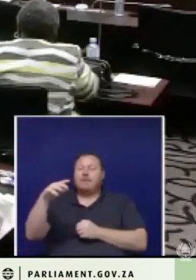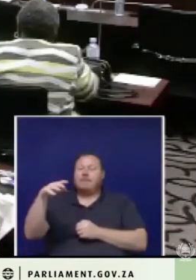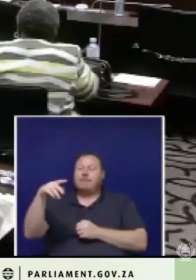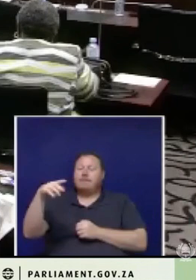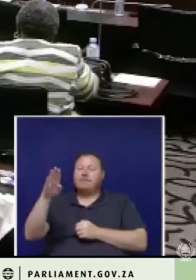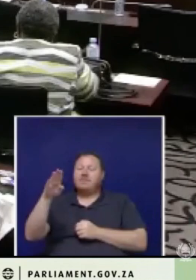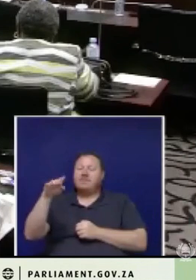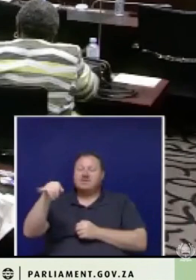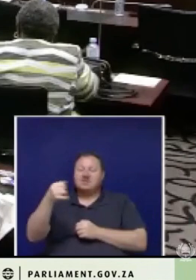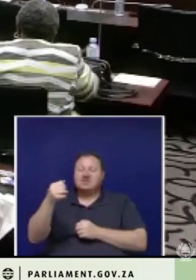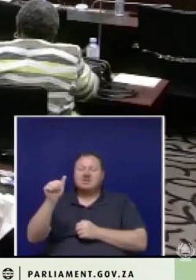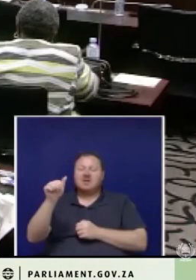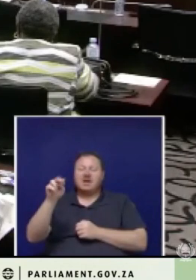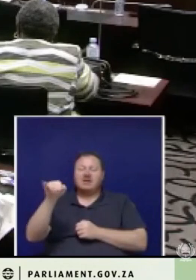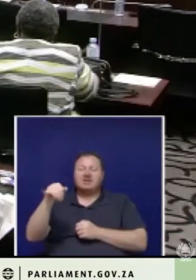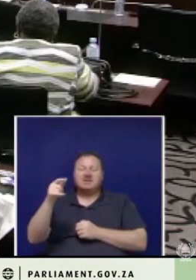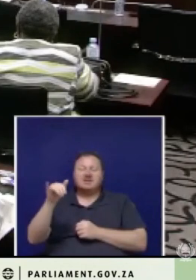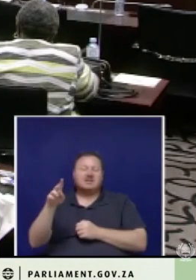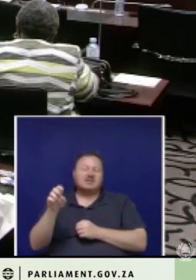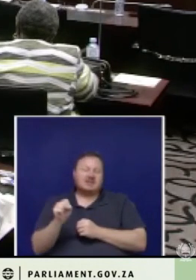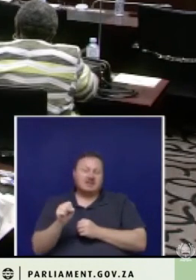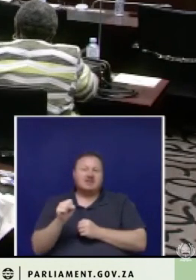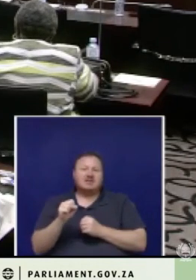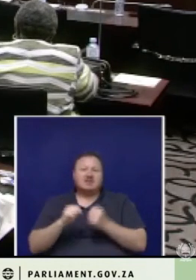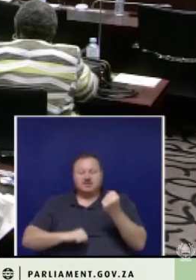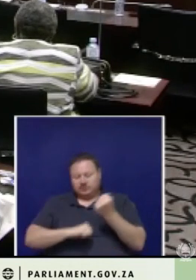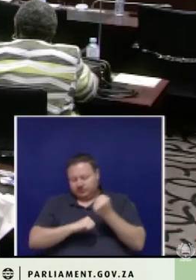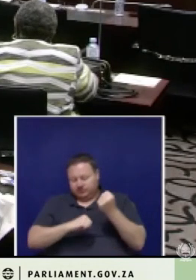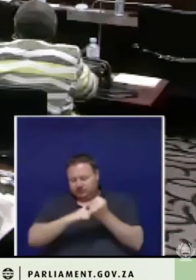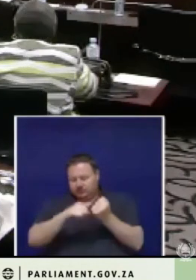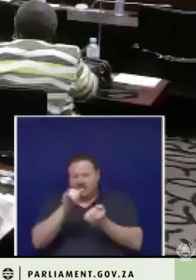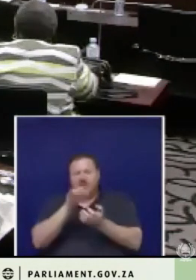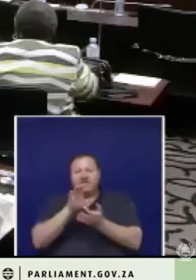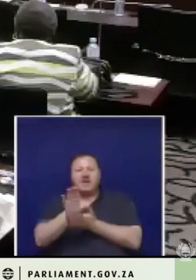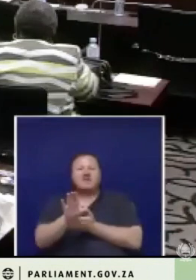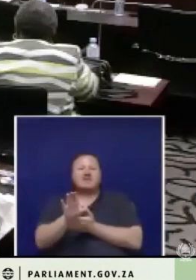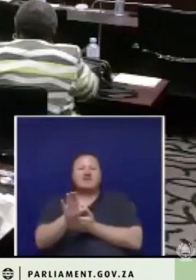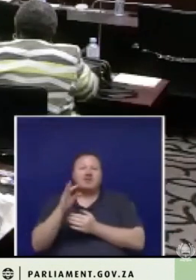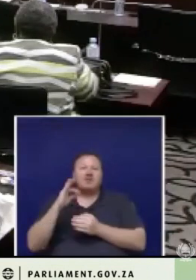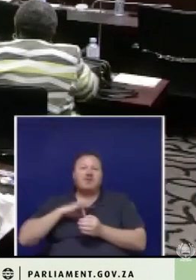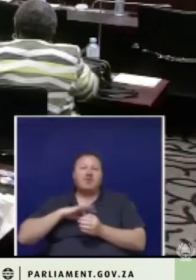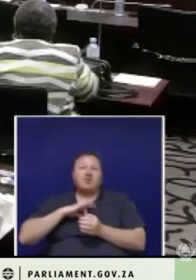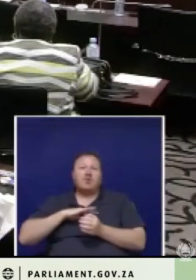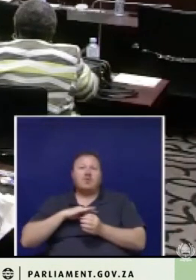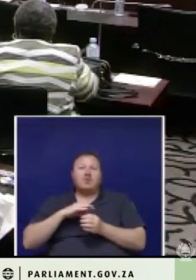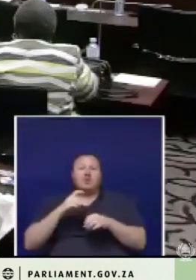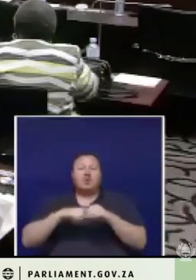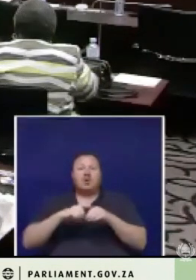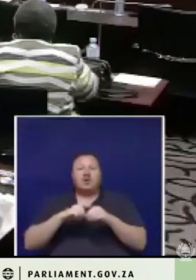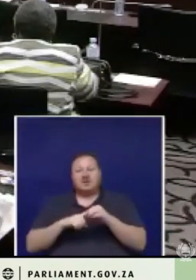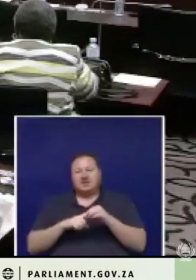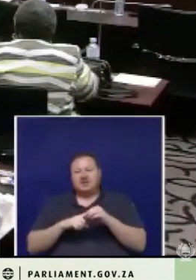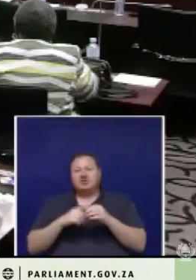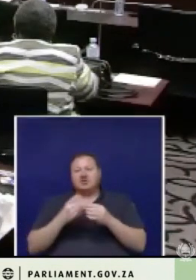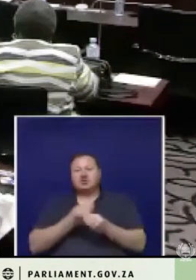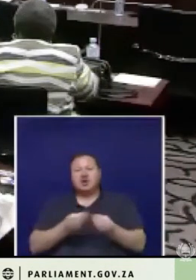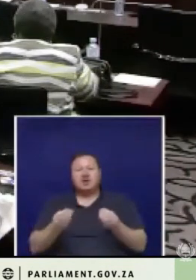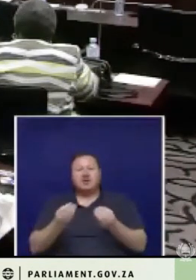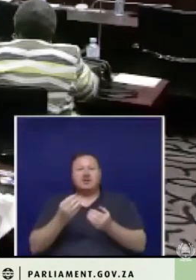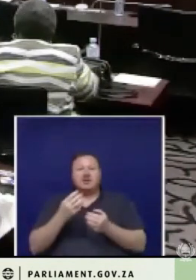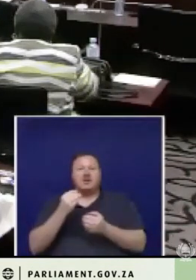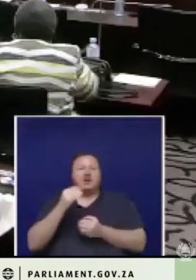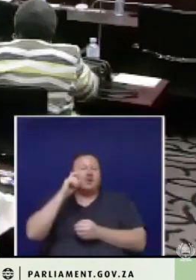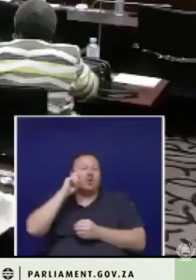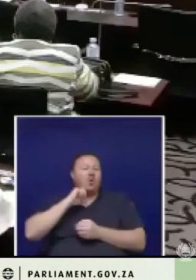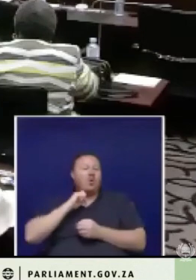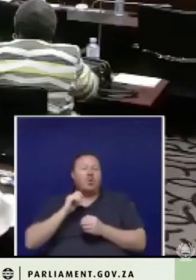Office, who urged G20 states to invest in affordable, quality, child and